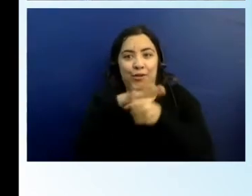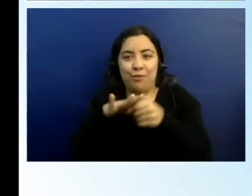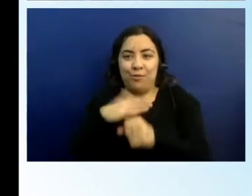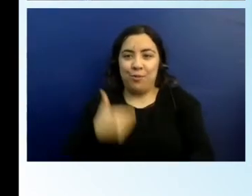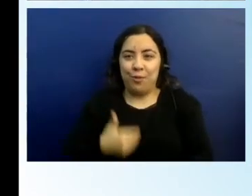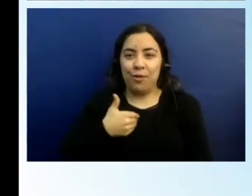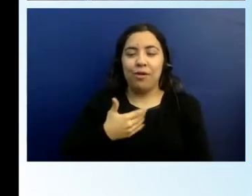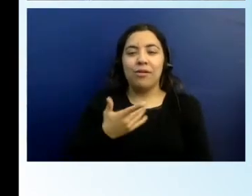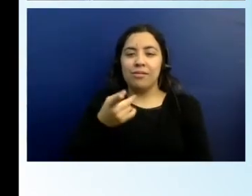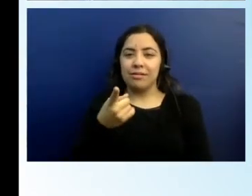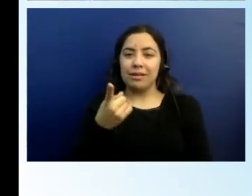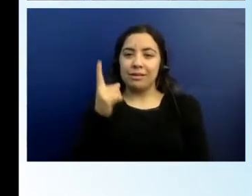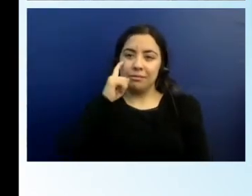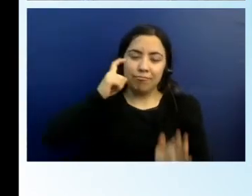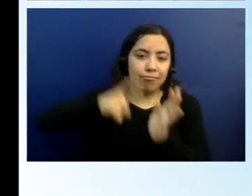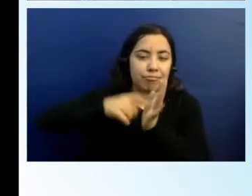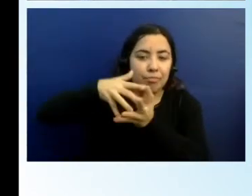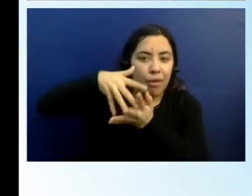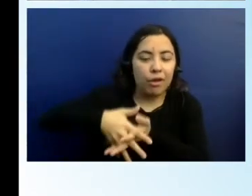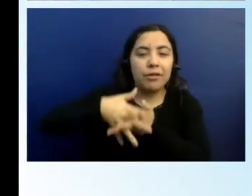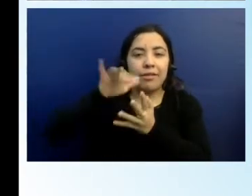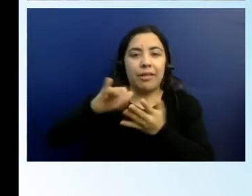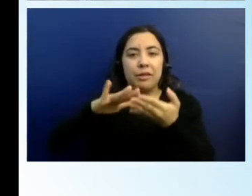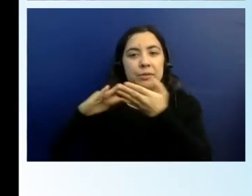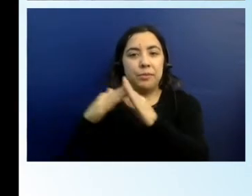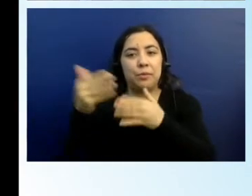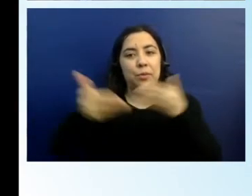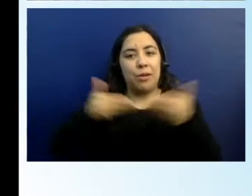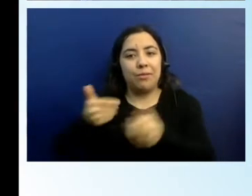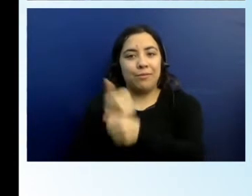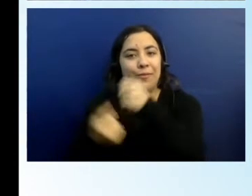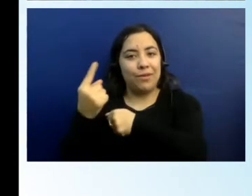monument to the community that welcomes everybody.